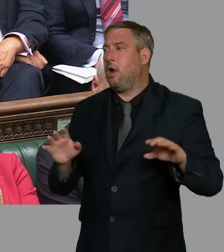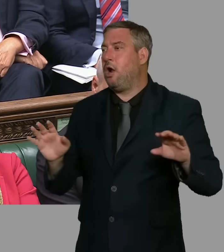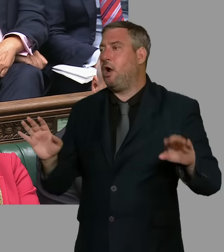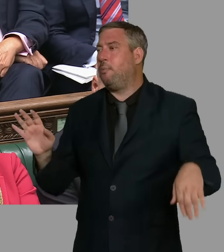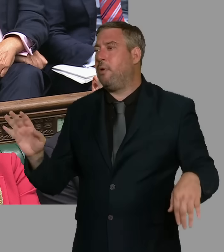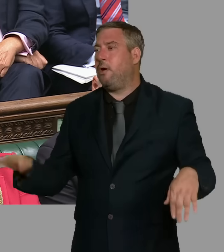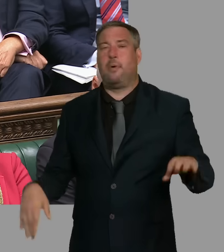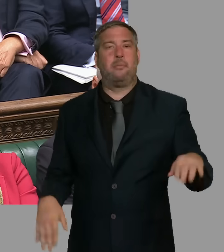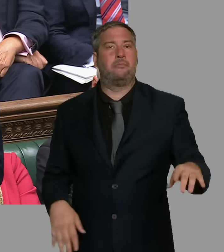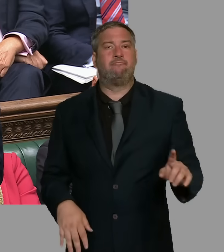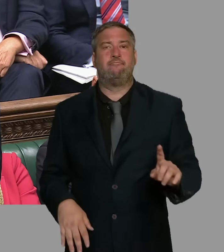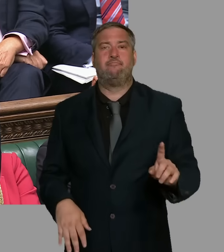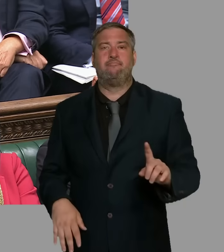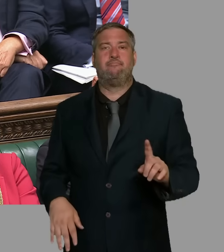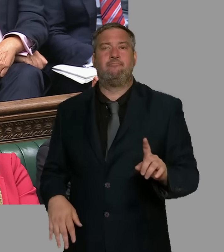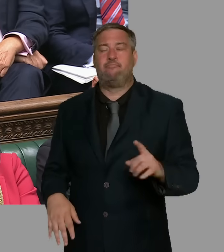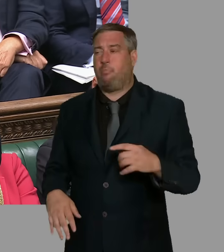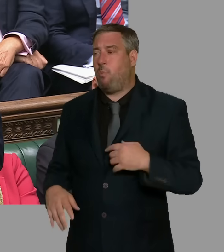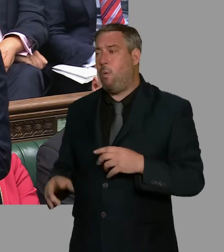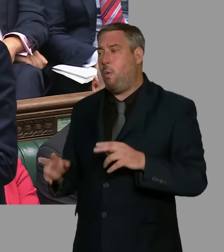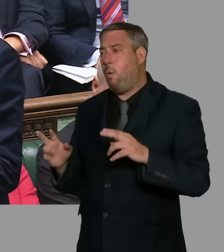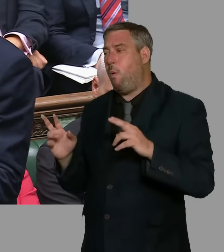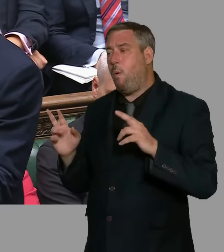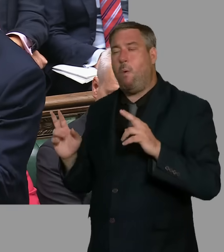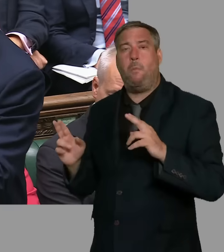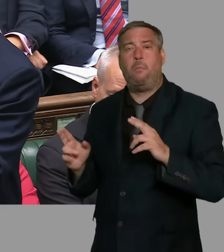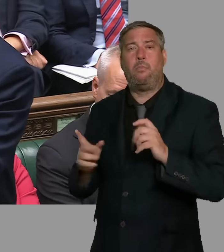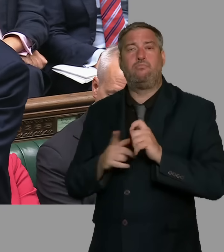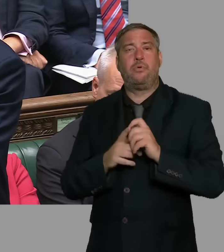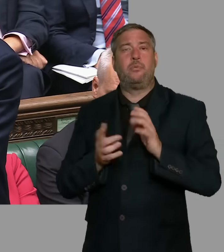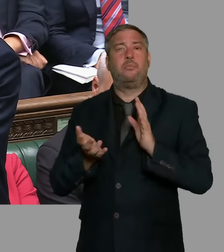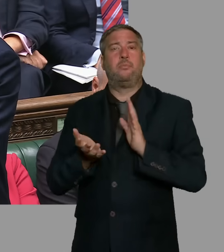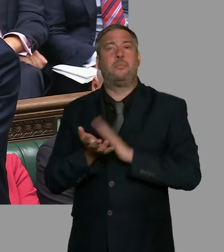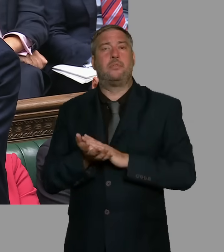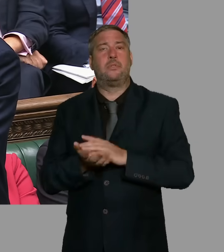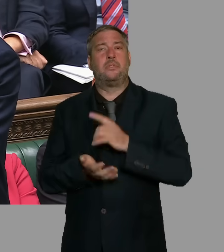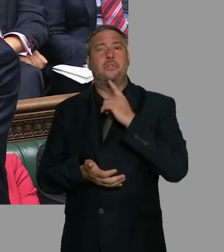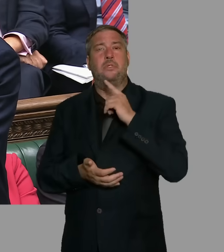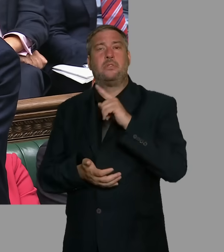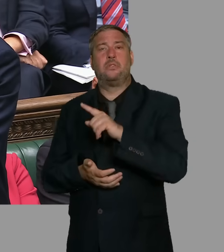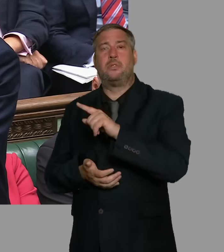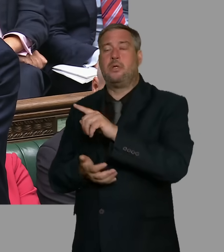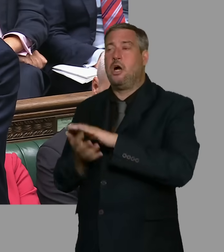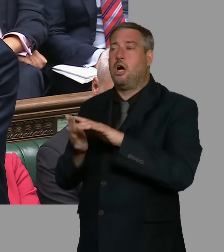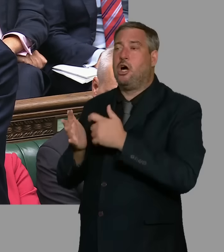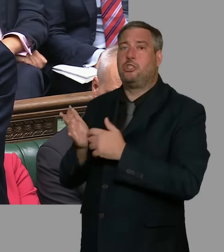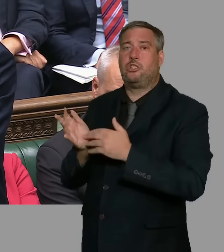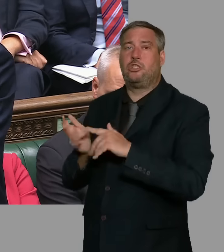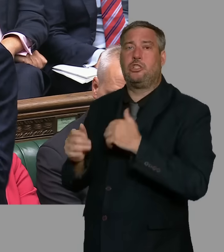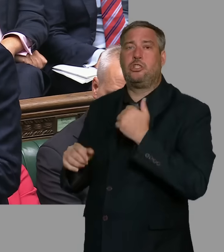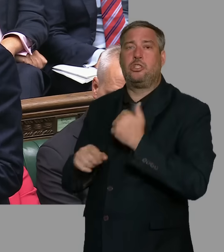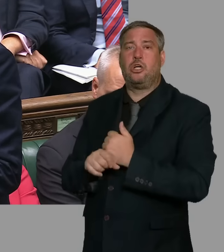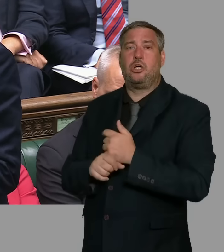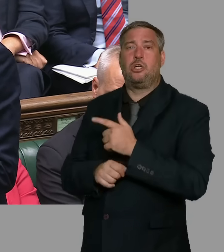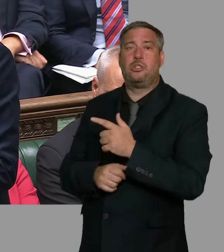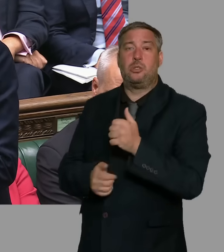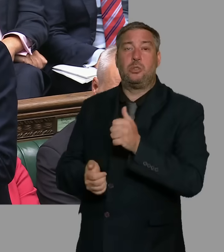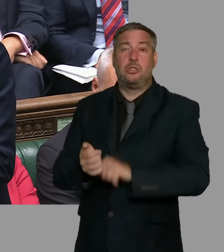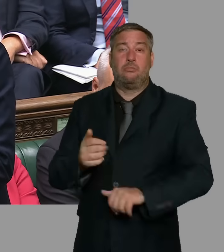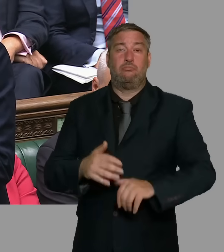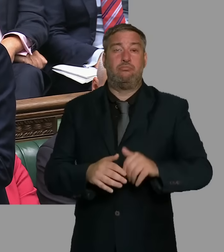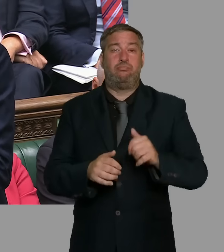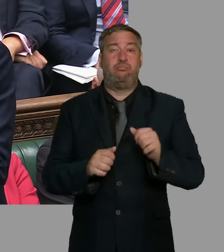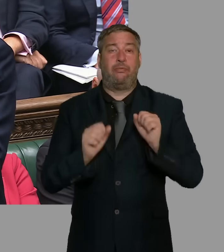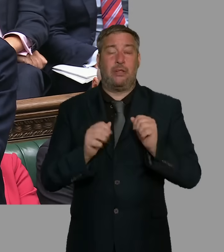professionals to charities like the Samaritans. Mr. Speaker, when I talk to parents of disabled children, there's one complaint